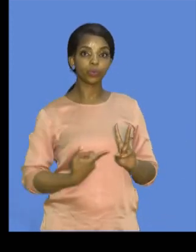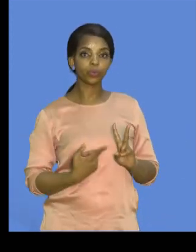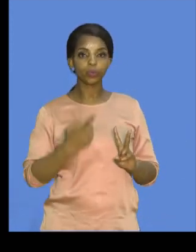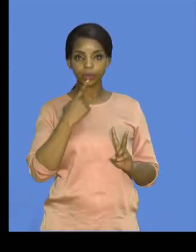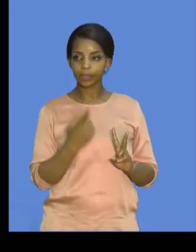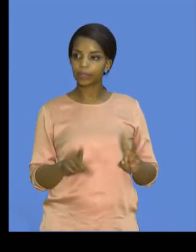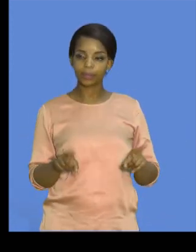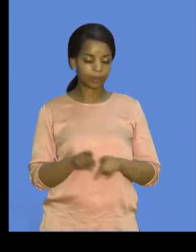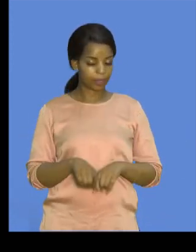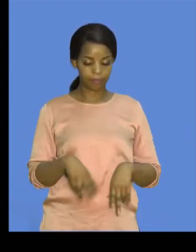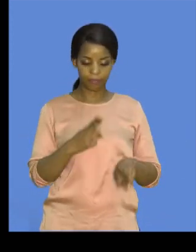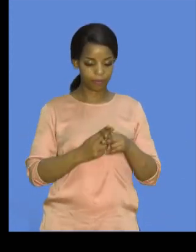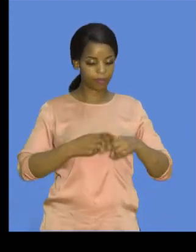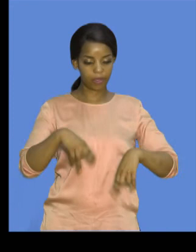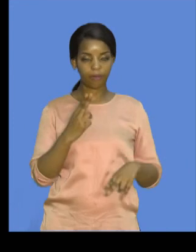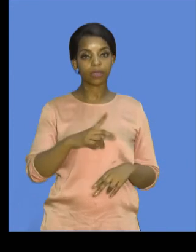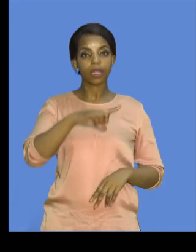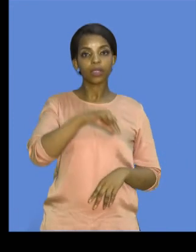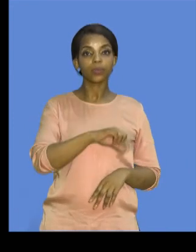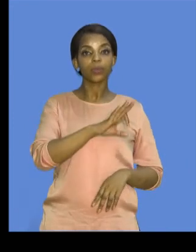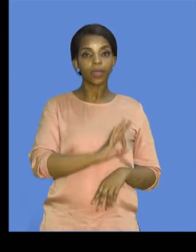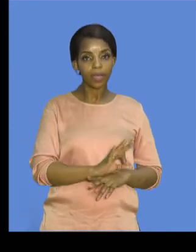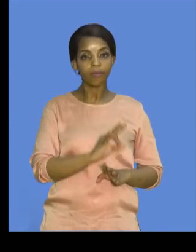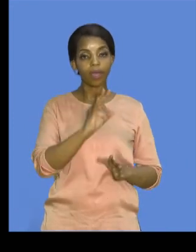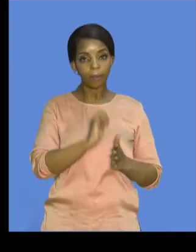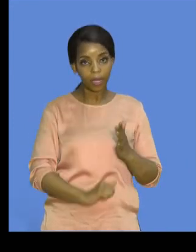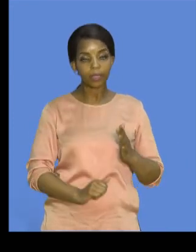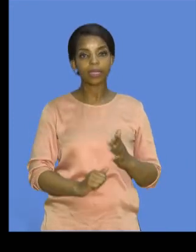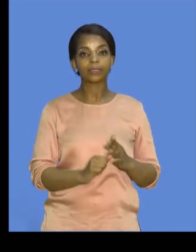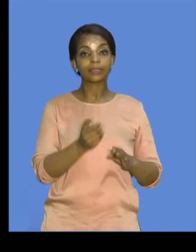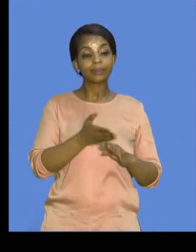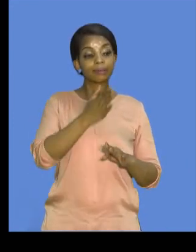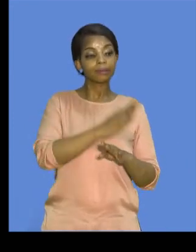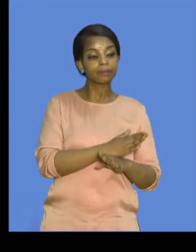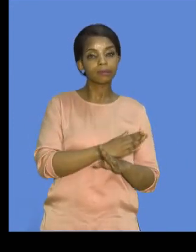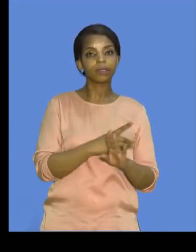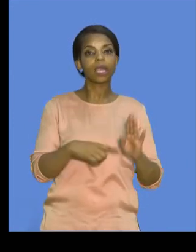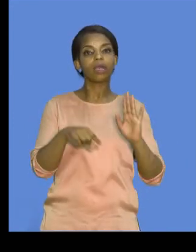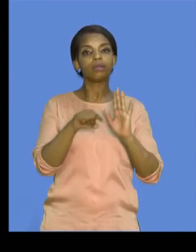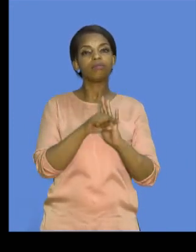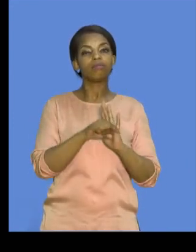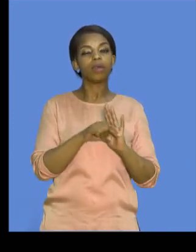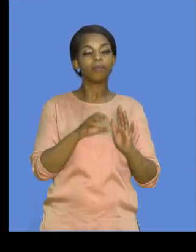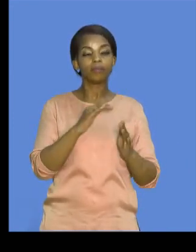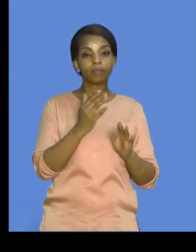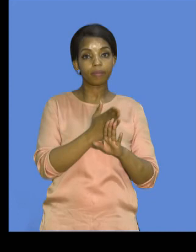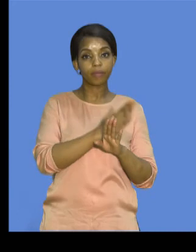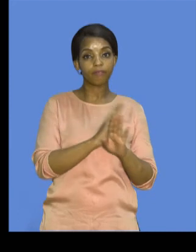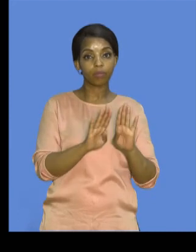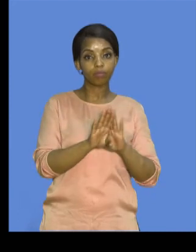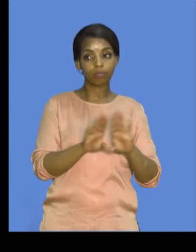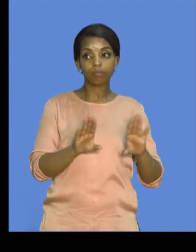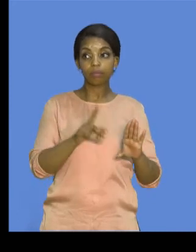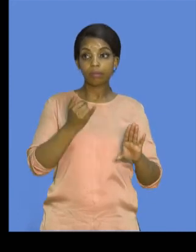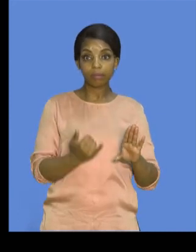final, which is our Q new, minus the initial charge before they were brought into contact. Now the final is